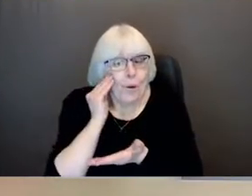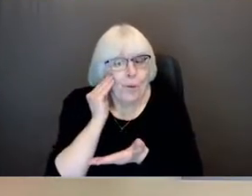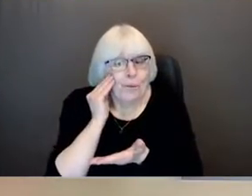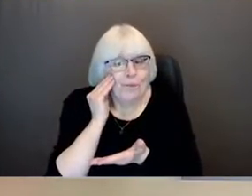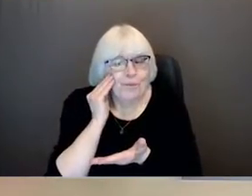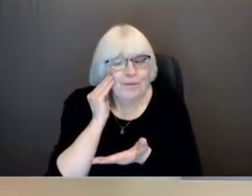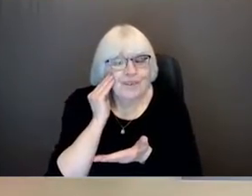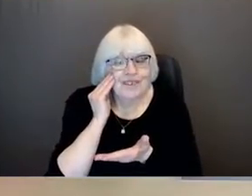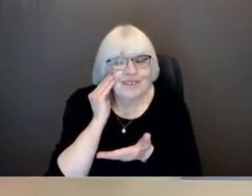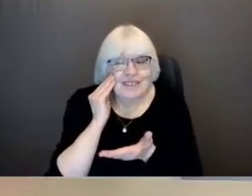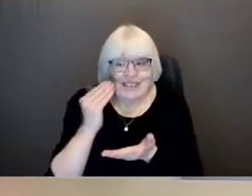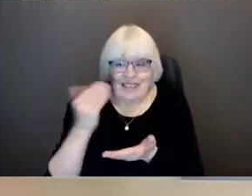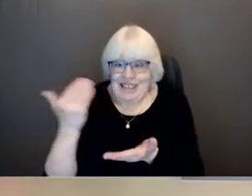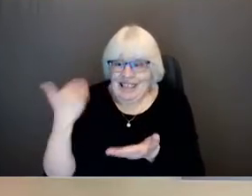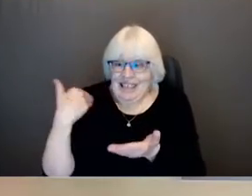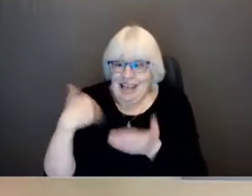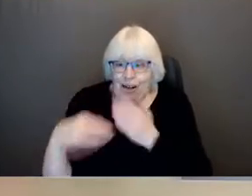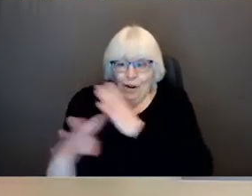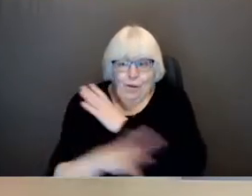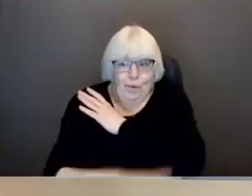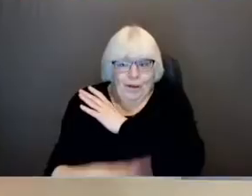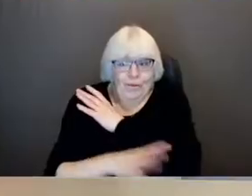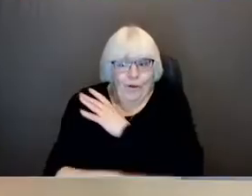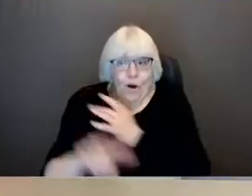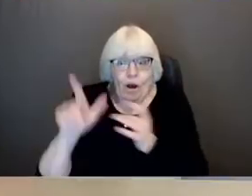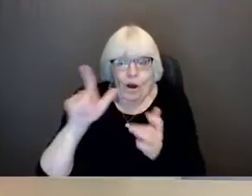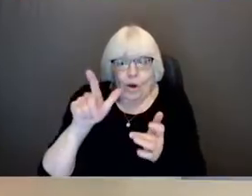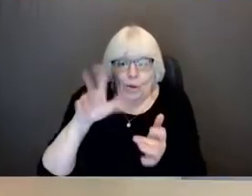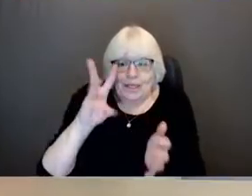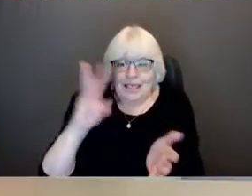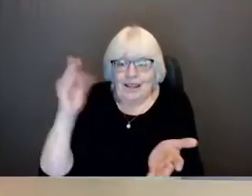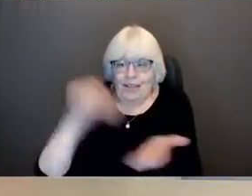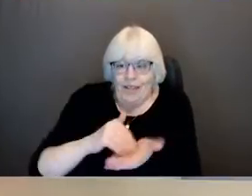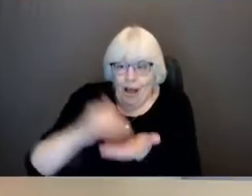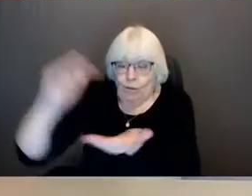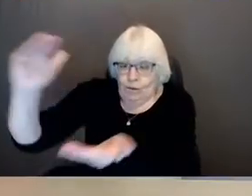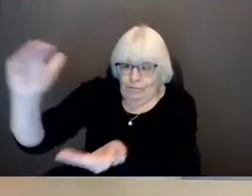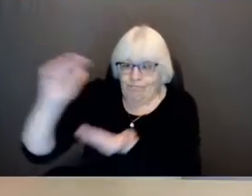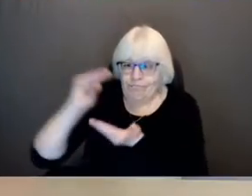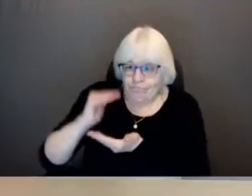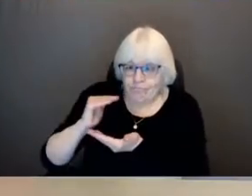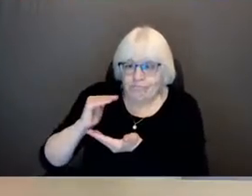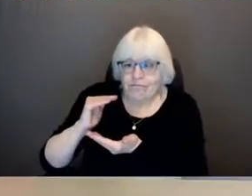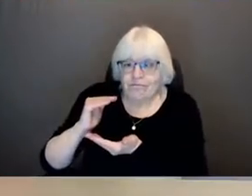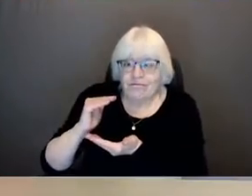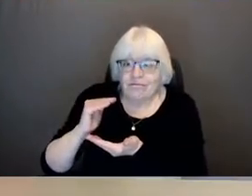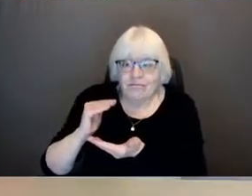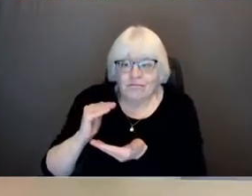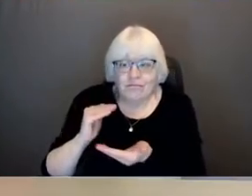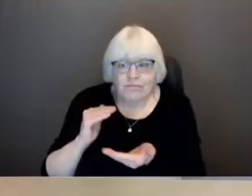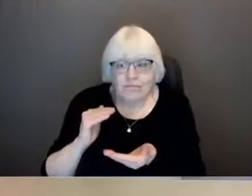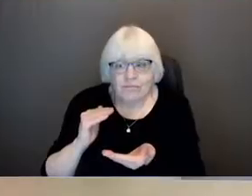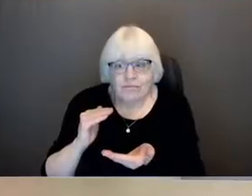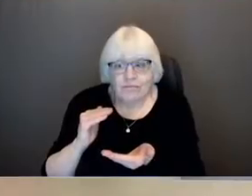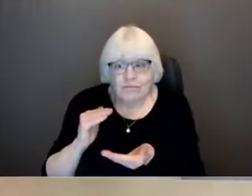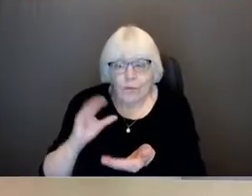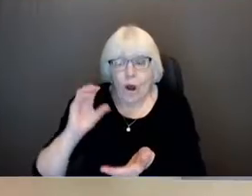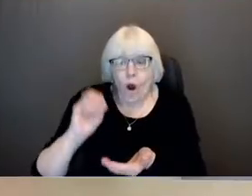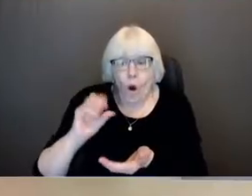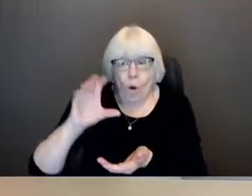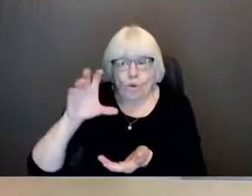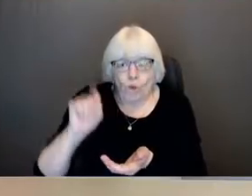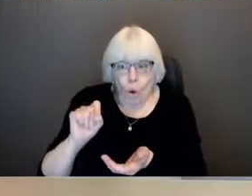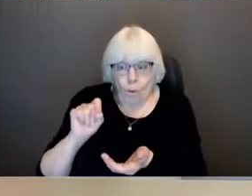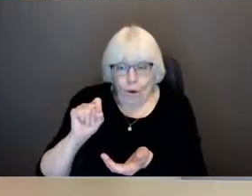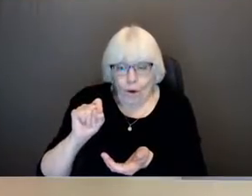26,000, and then in October, this is where the shipments sort of come in little bulk